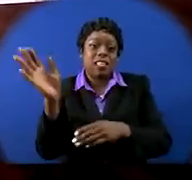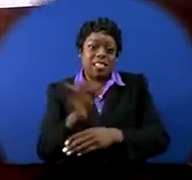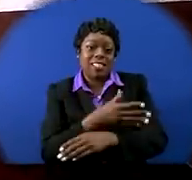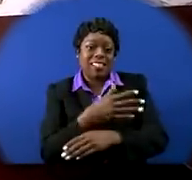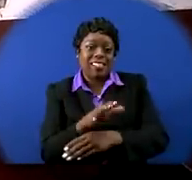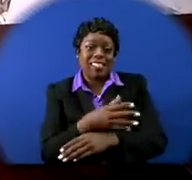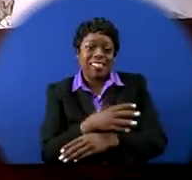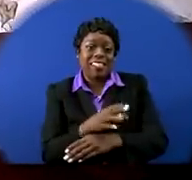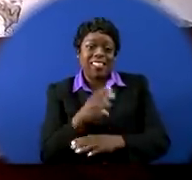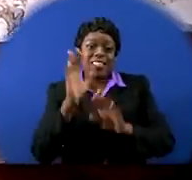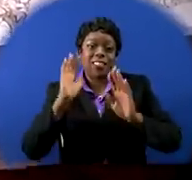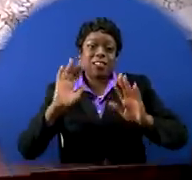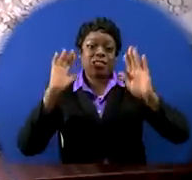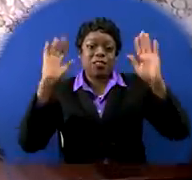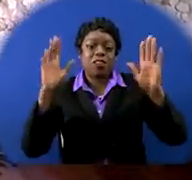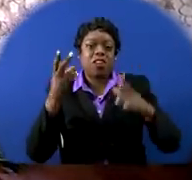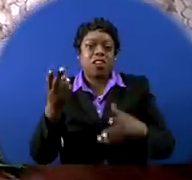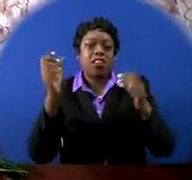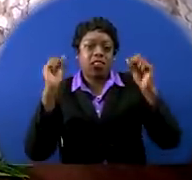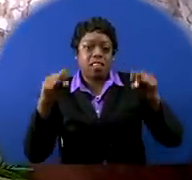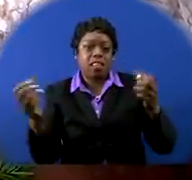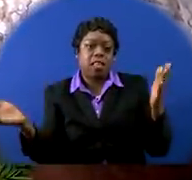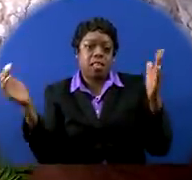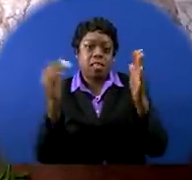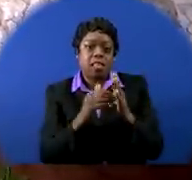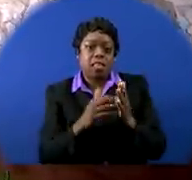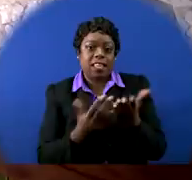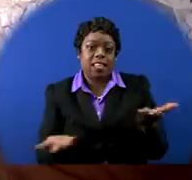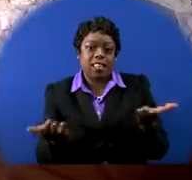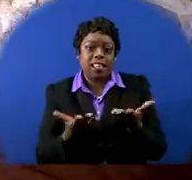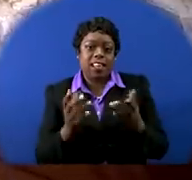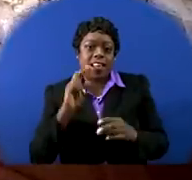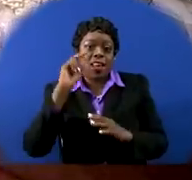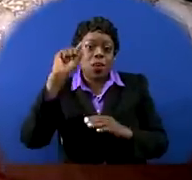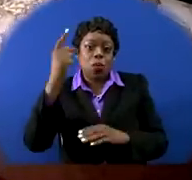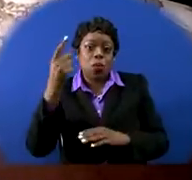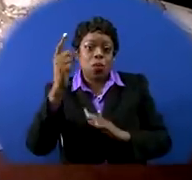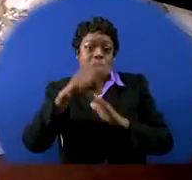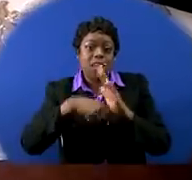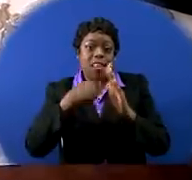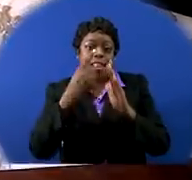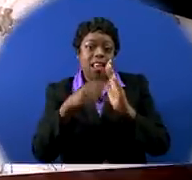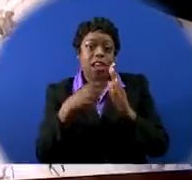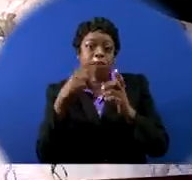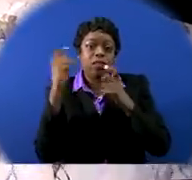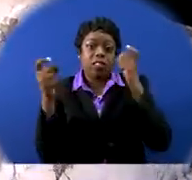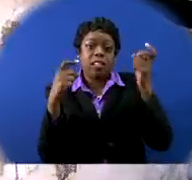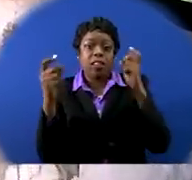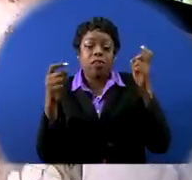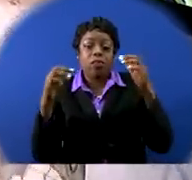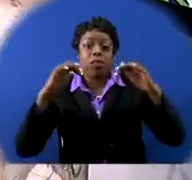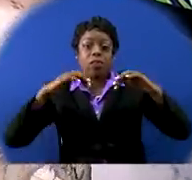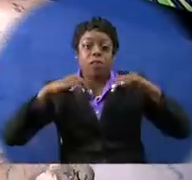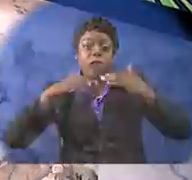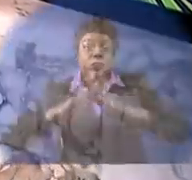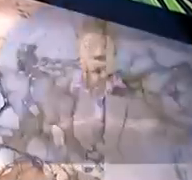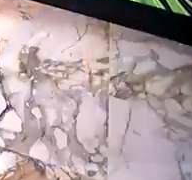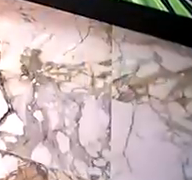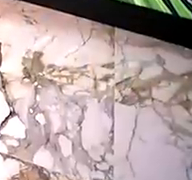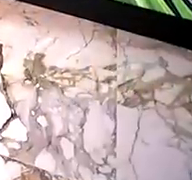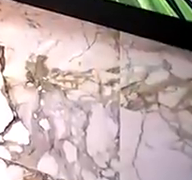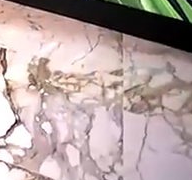we go, if you're able to be back in an hour, we'd love to have you back here to share with our precious babies. And then family group Lord's